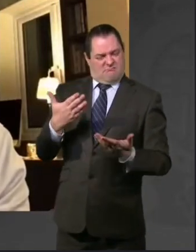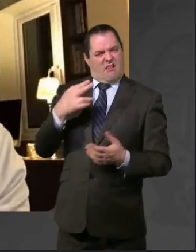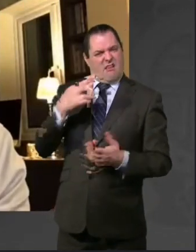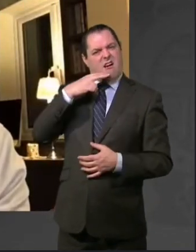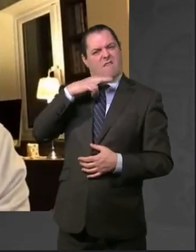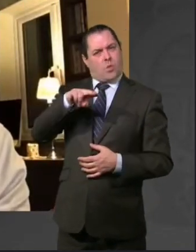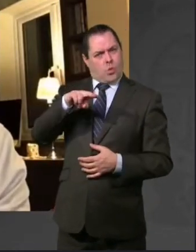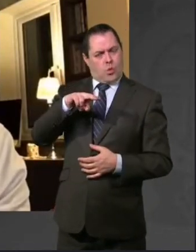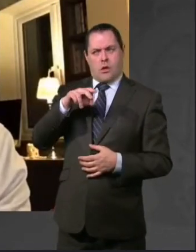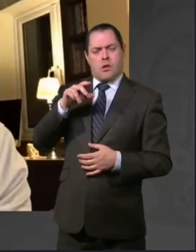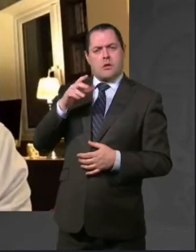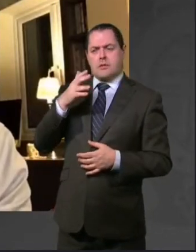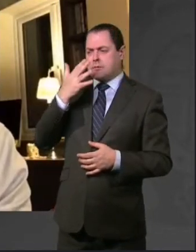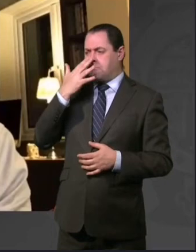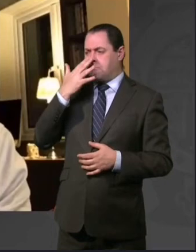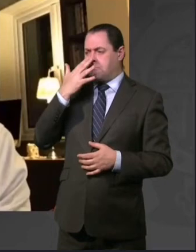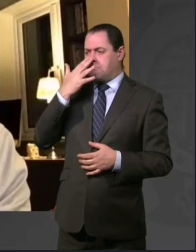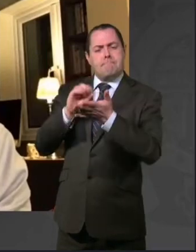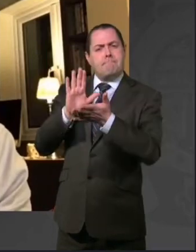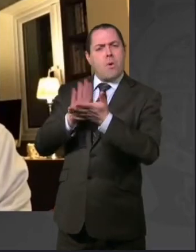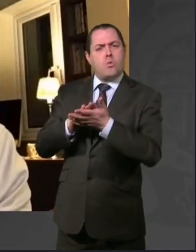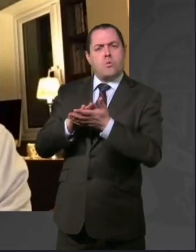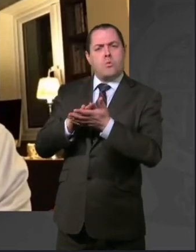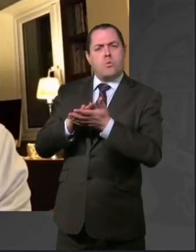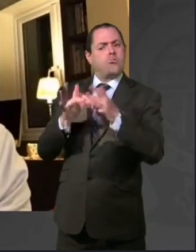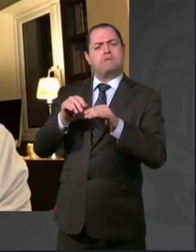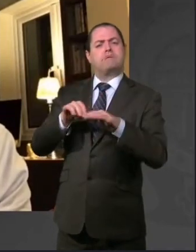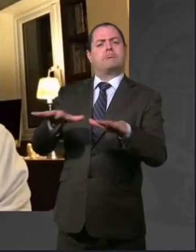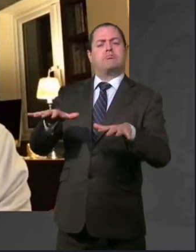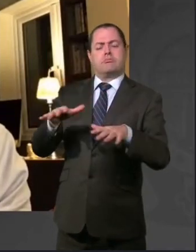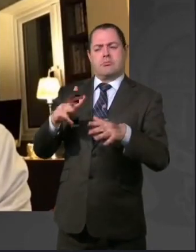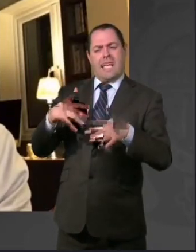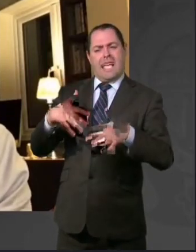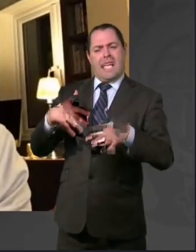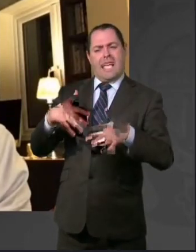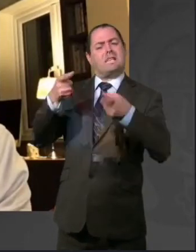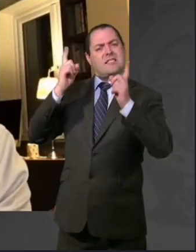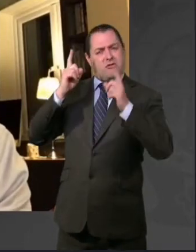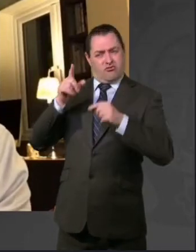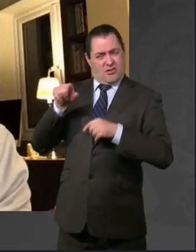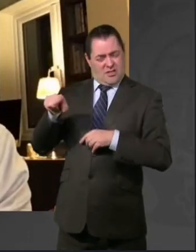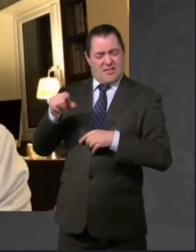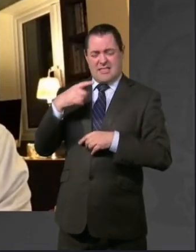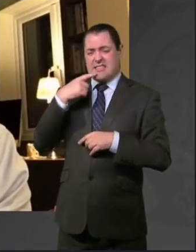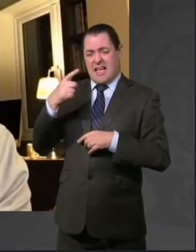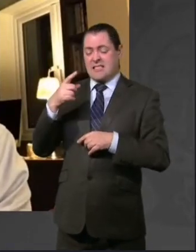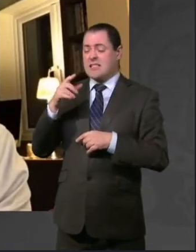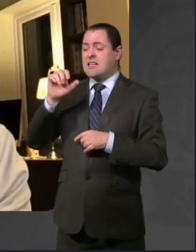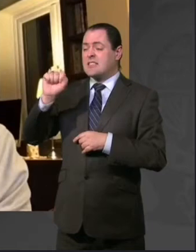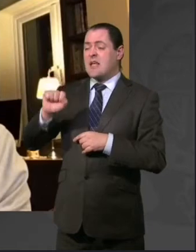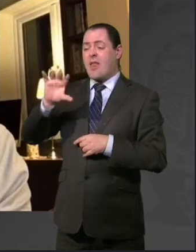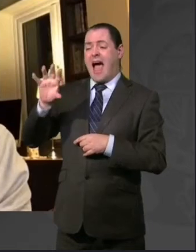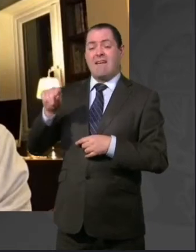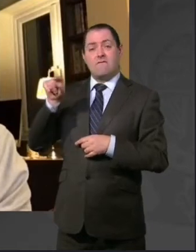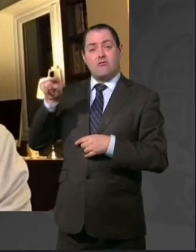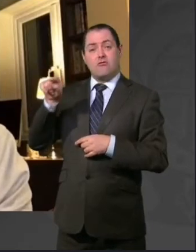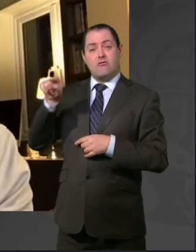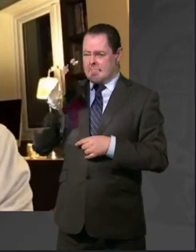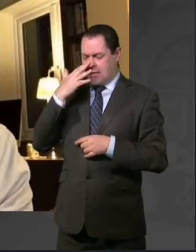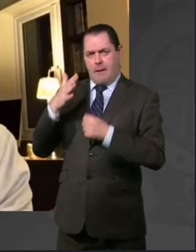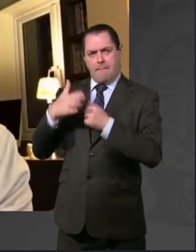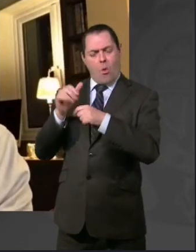travel agents that the South African strain could be 50% more resistant to the vaccine than the original